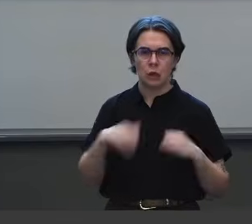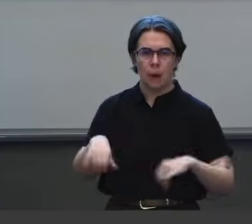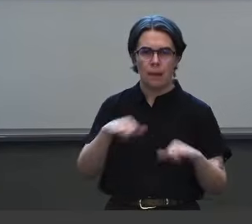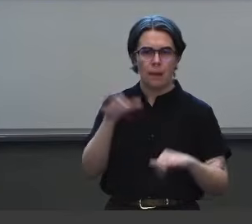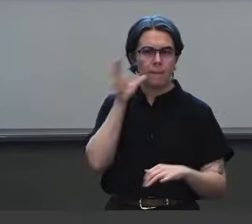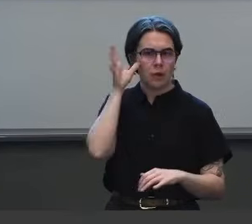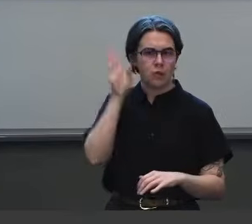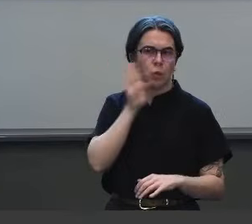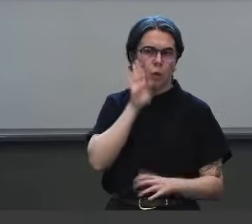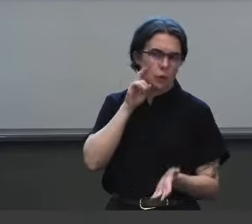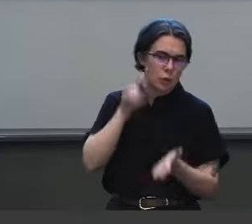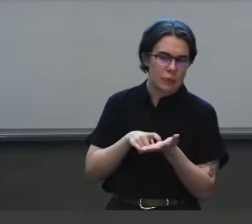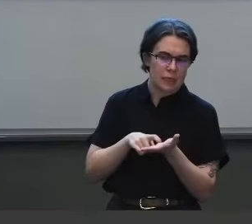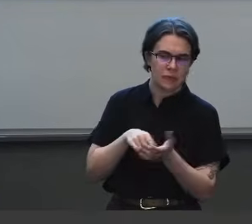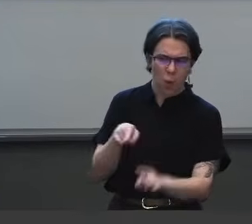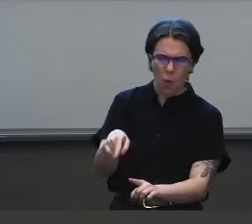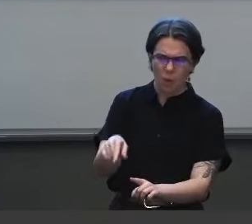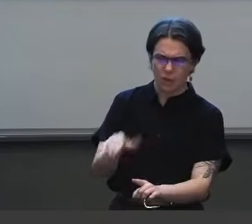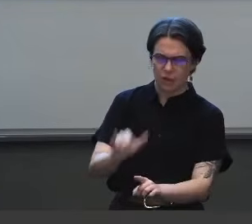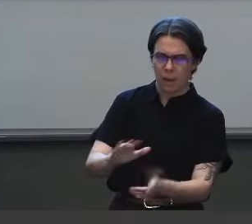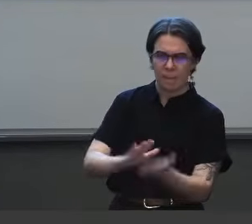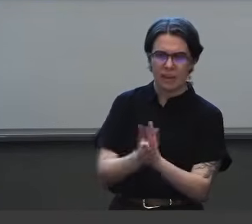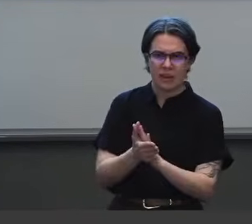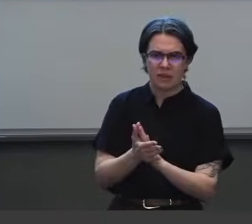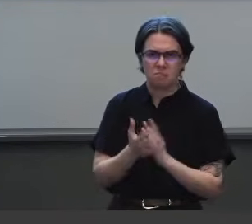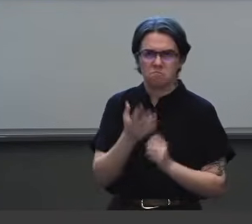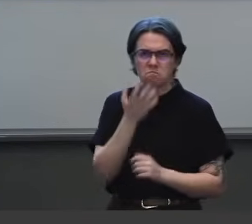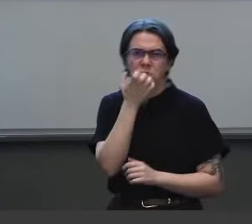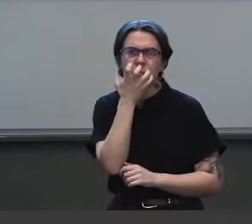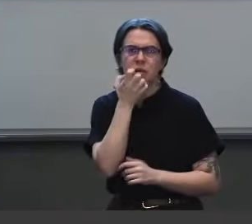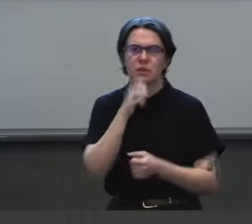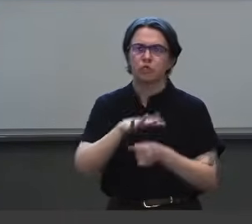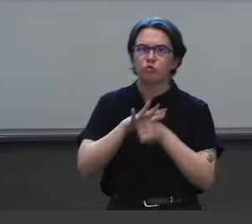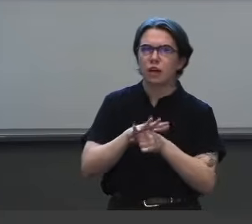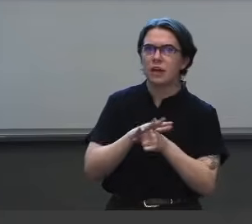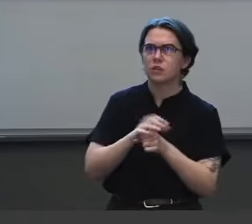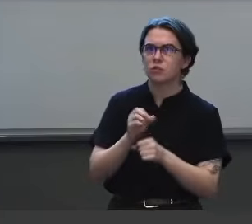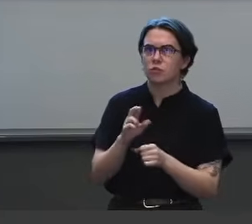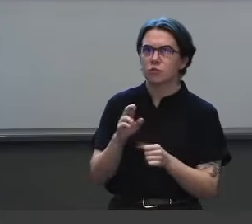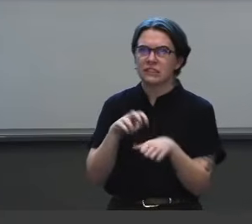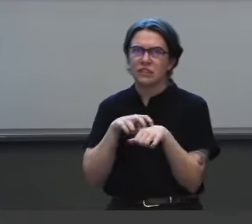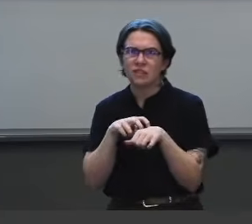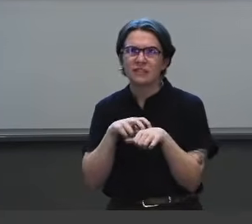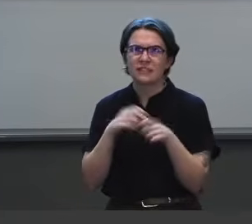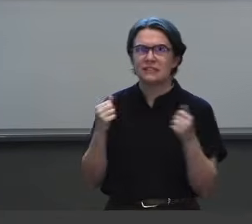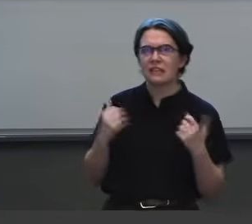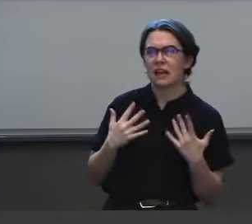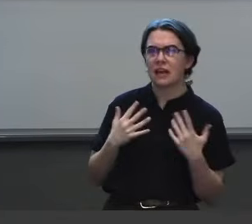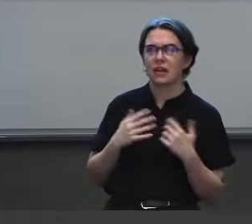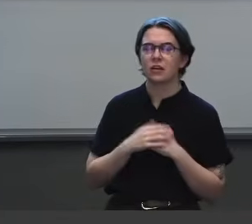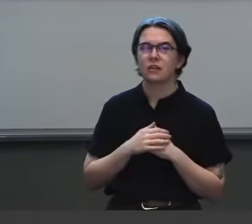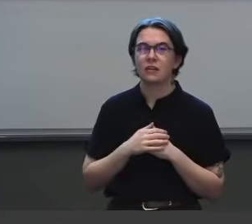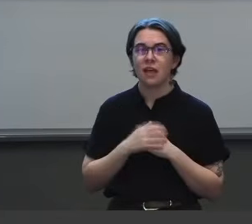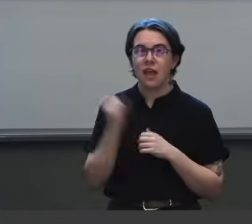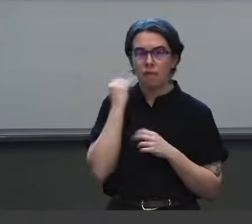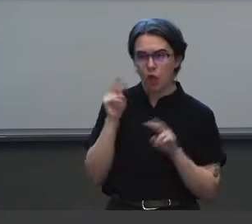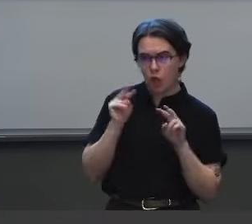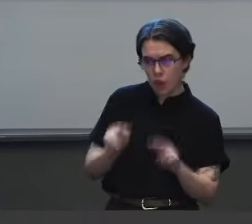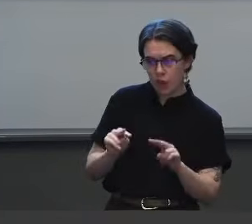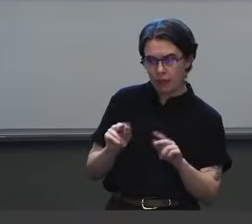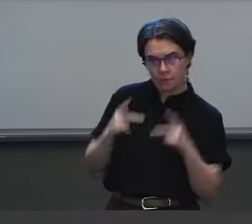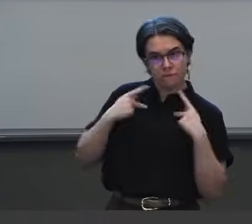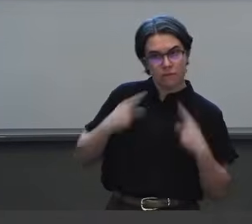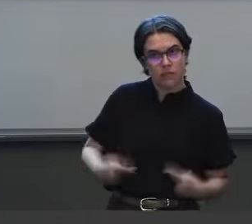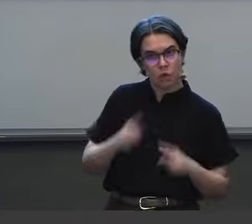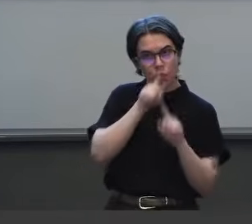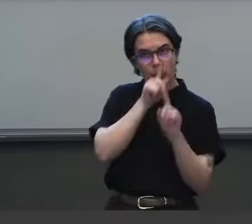stressed, irritable, scared, or nervous. And if you look at behavioral or physical reactions to sound, some